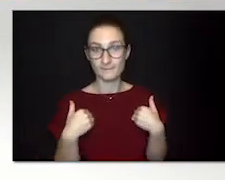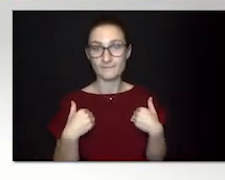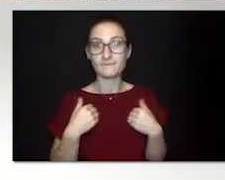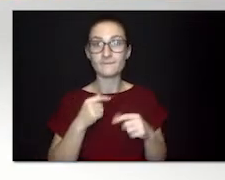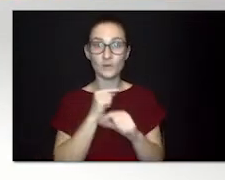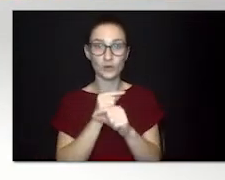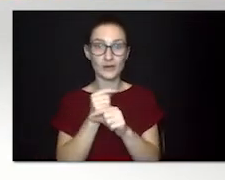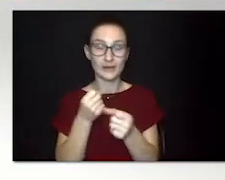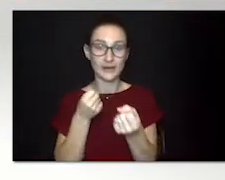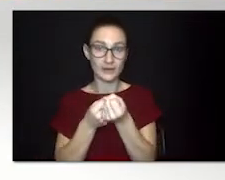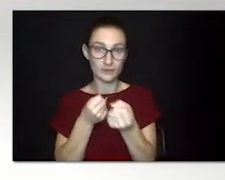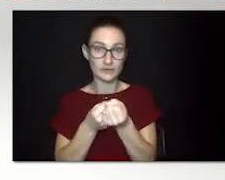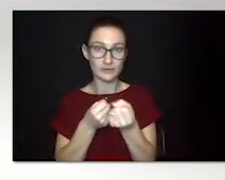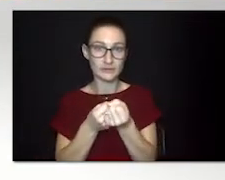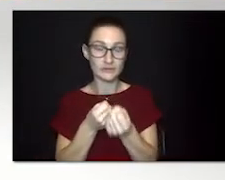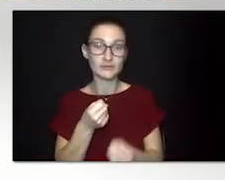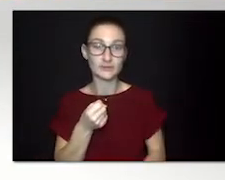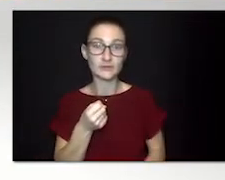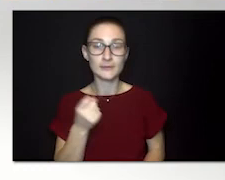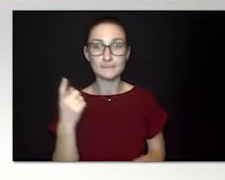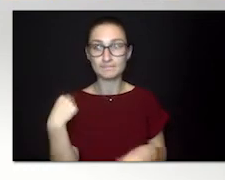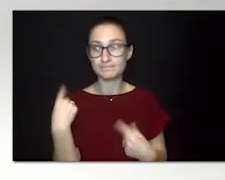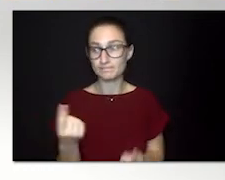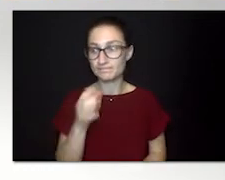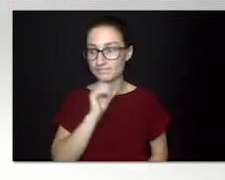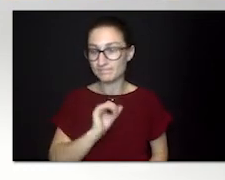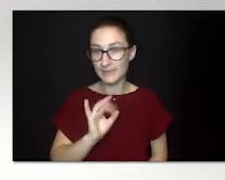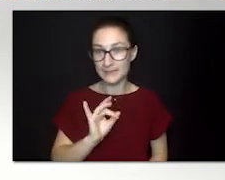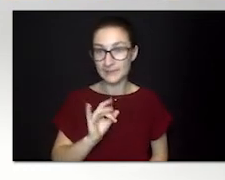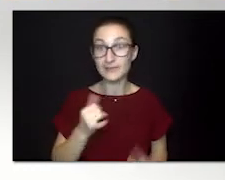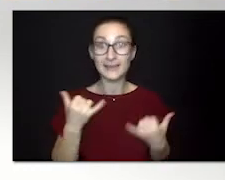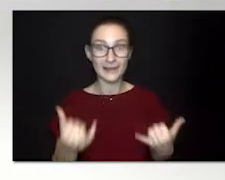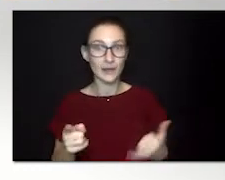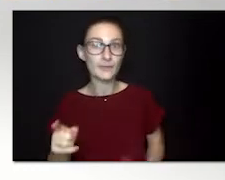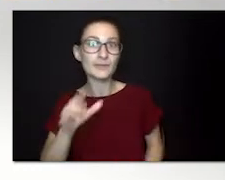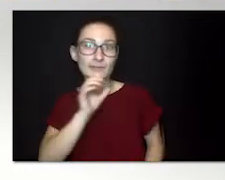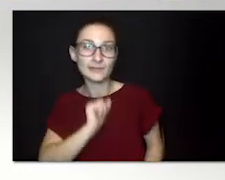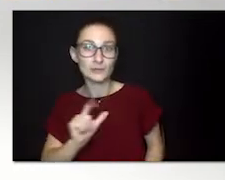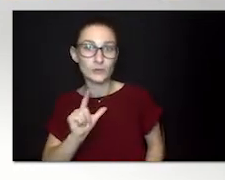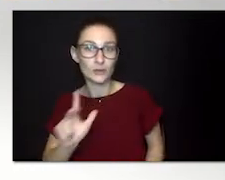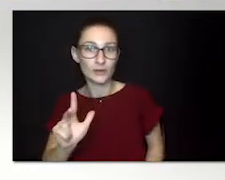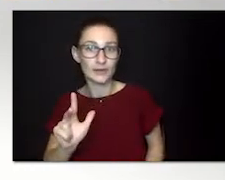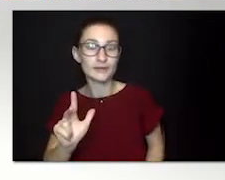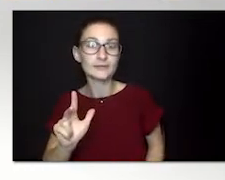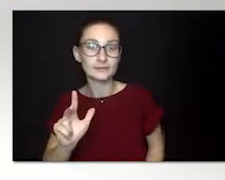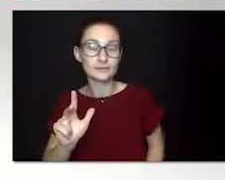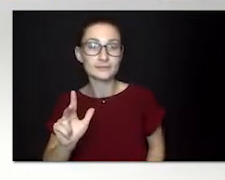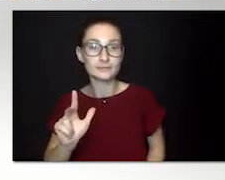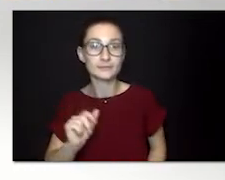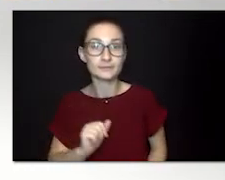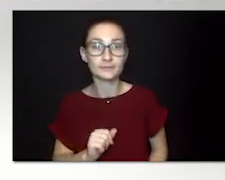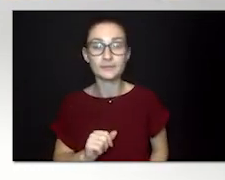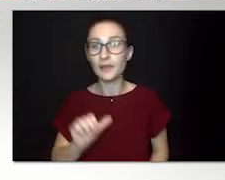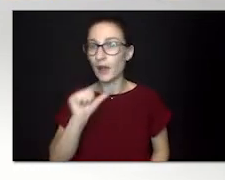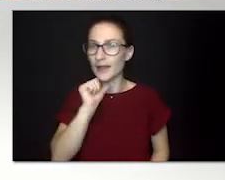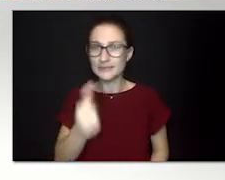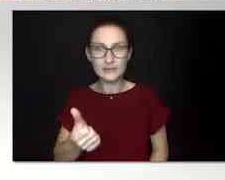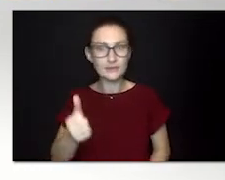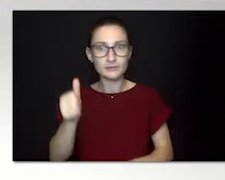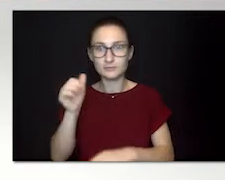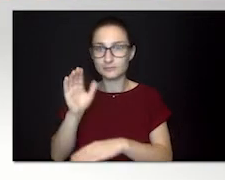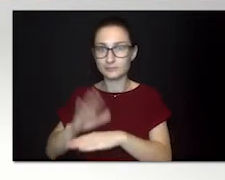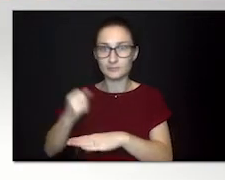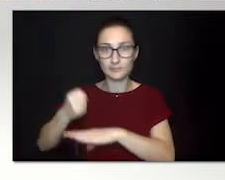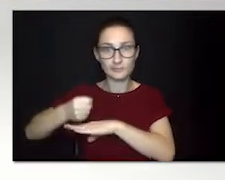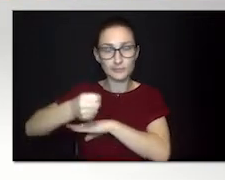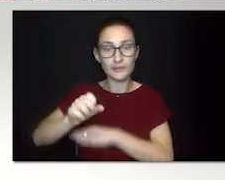guardianship, guardian advocacy with him since he was 18. He's 23 now, but I didn't Okay. do a standby guardian. Okay. Now, what